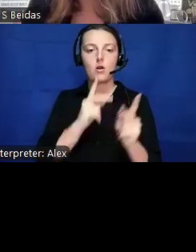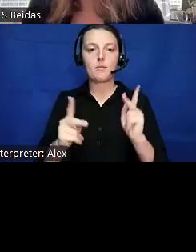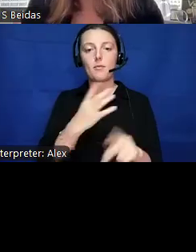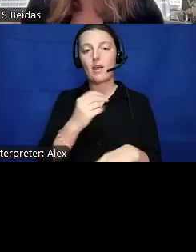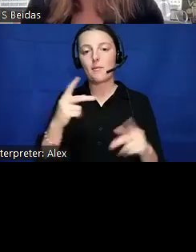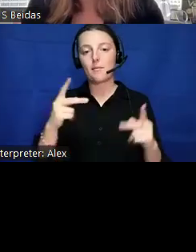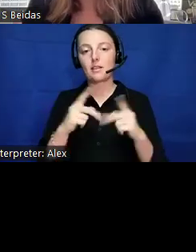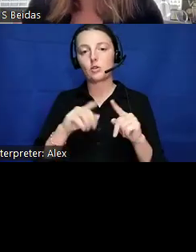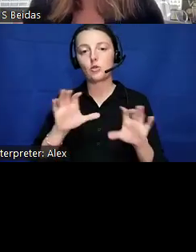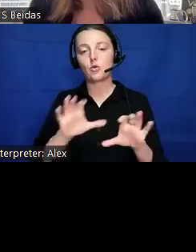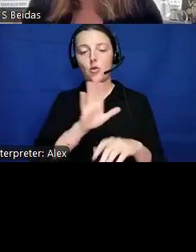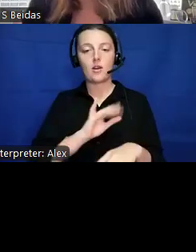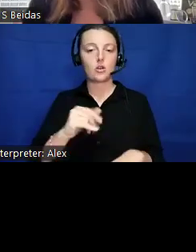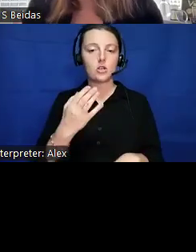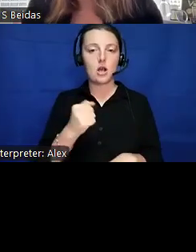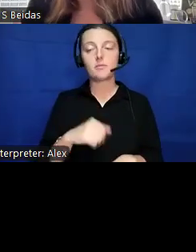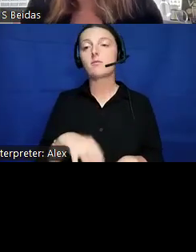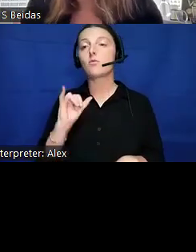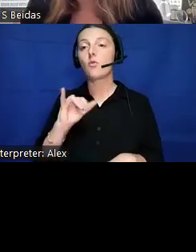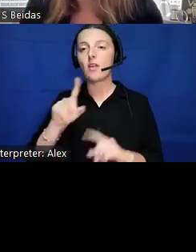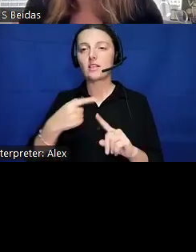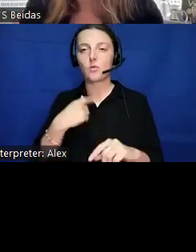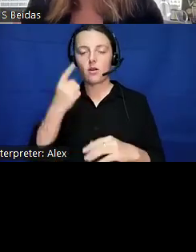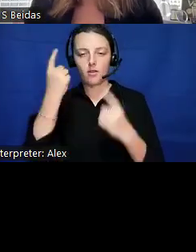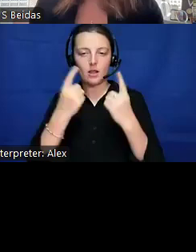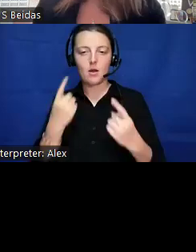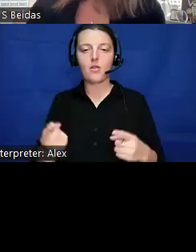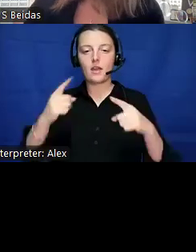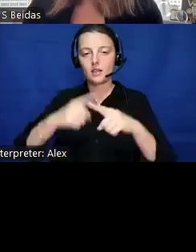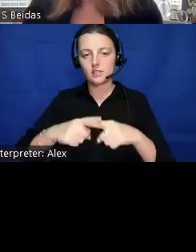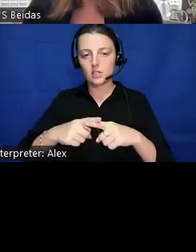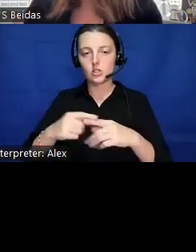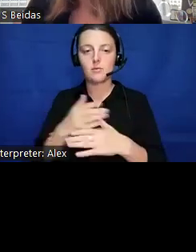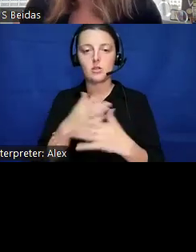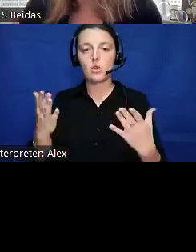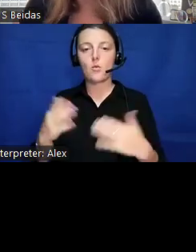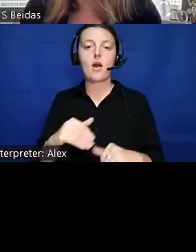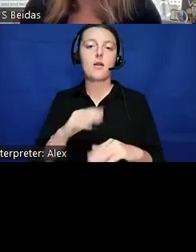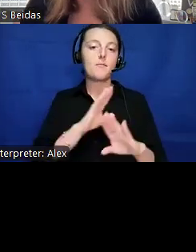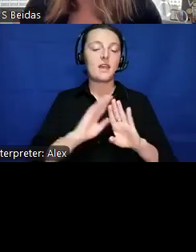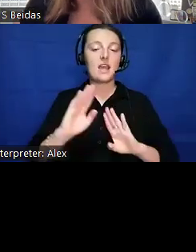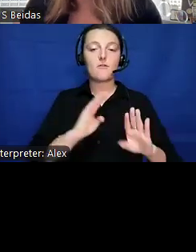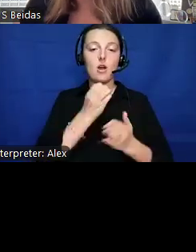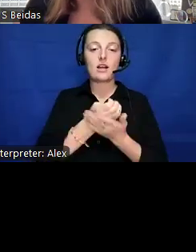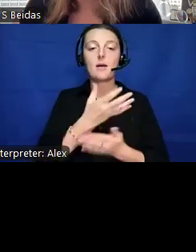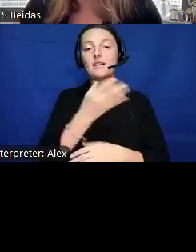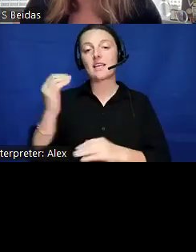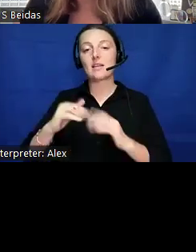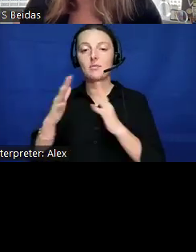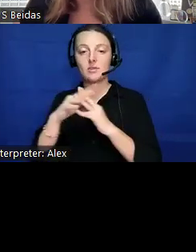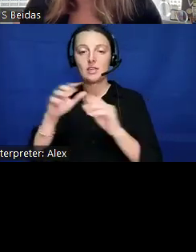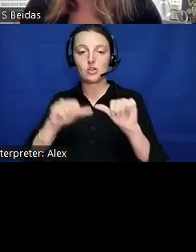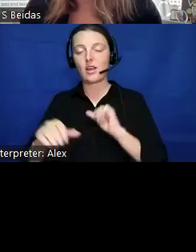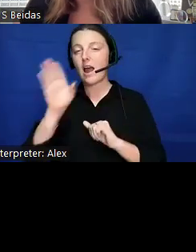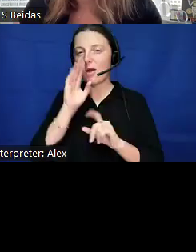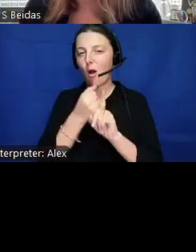That is what brought me to the intersection of behavioral economics and implementation science. And I'm going to tell you more about behavioral economics